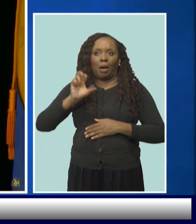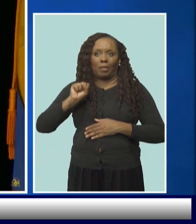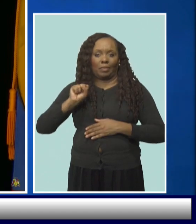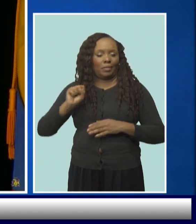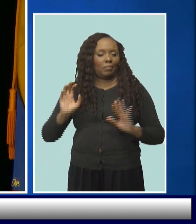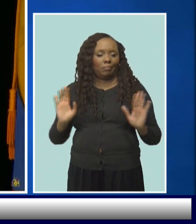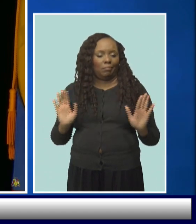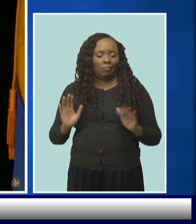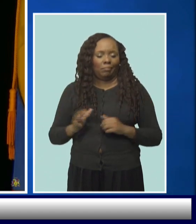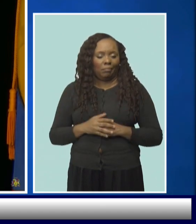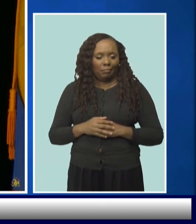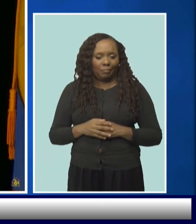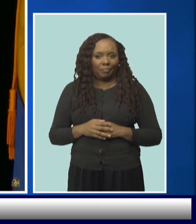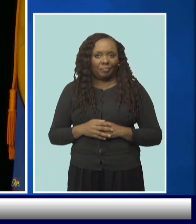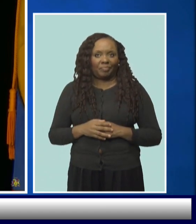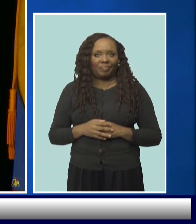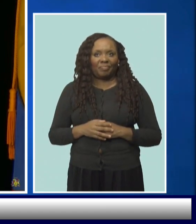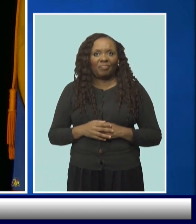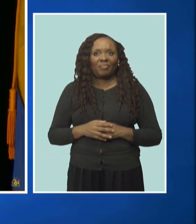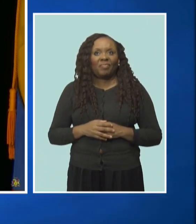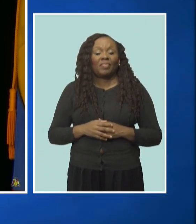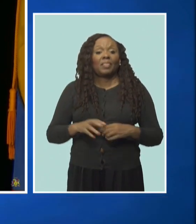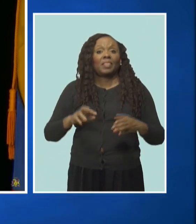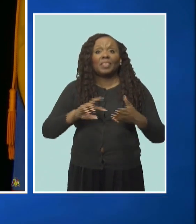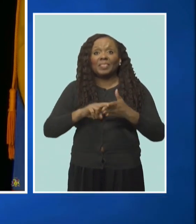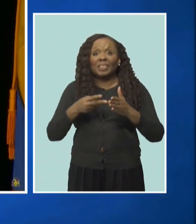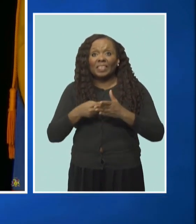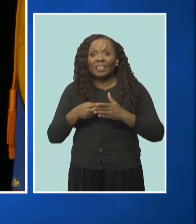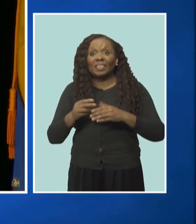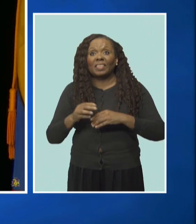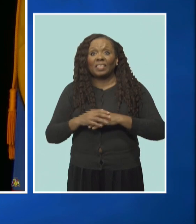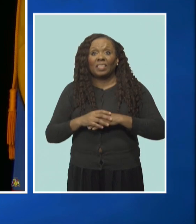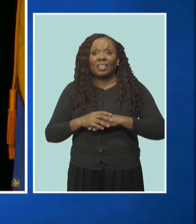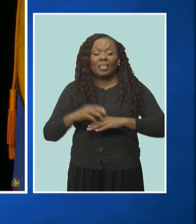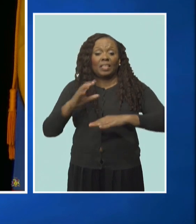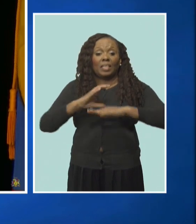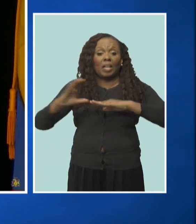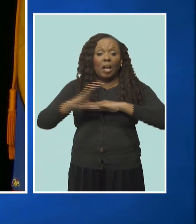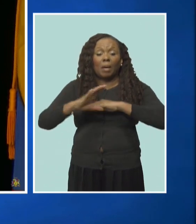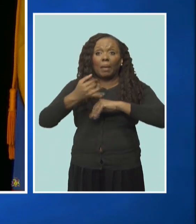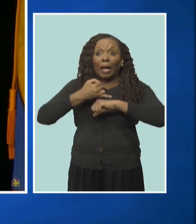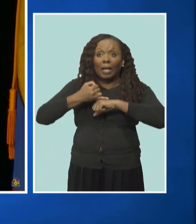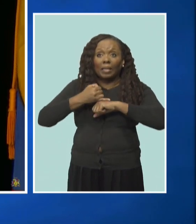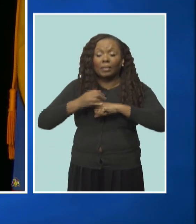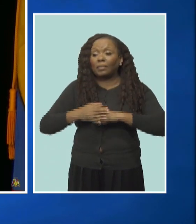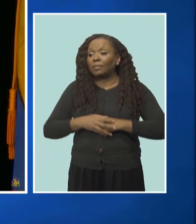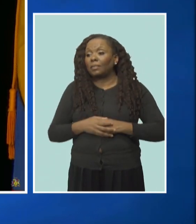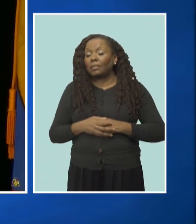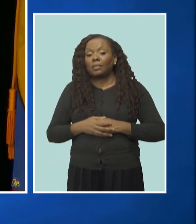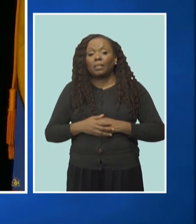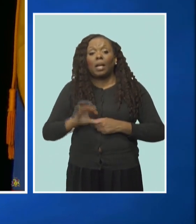And so it may be the Caribbean islands today, or the islands in the Pacific tomorrow,